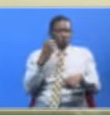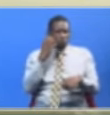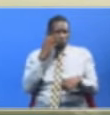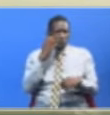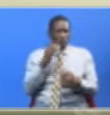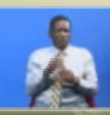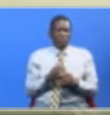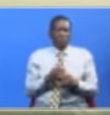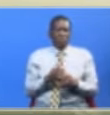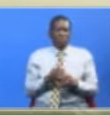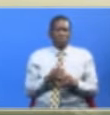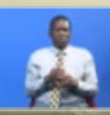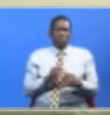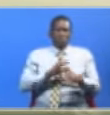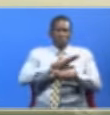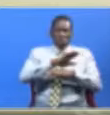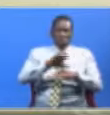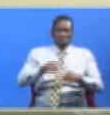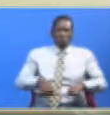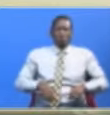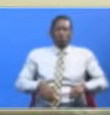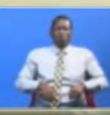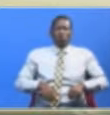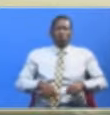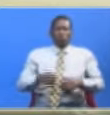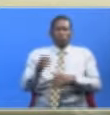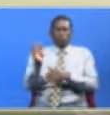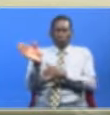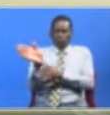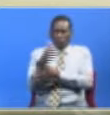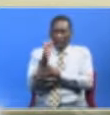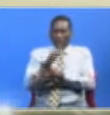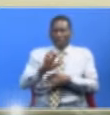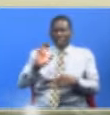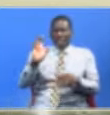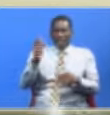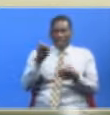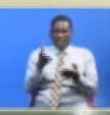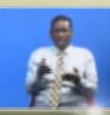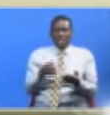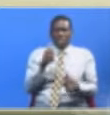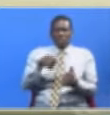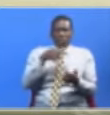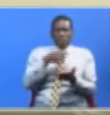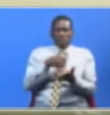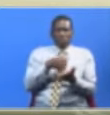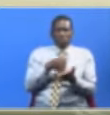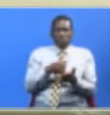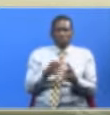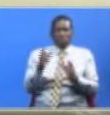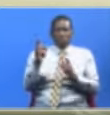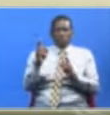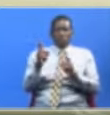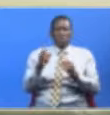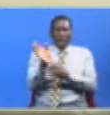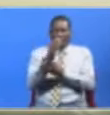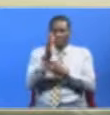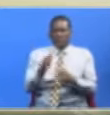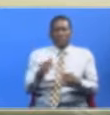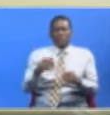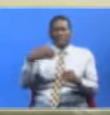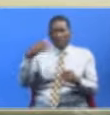all official flags on Kenyan soil, and that includes foreign missions abroad, would